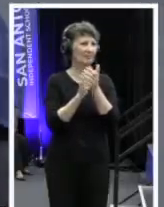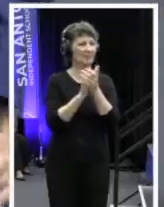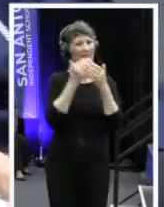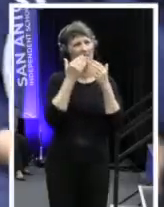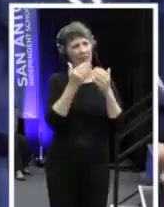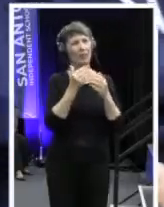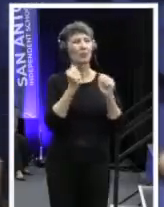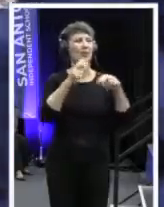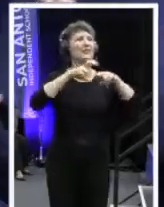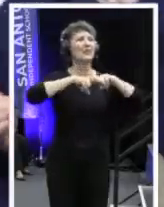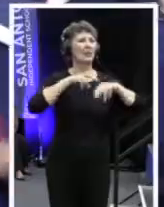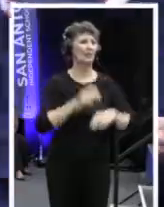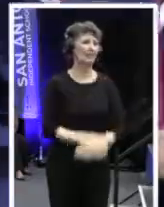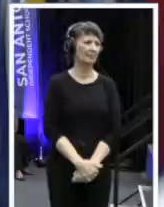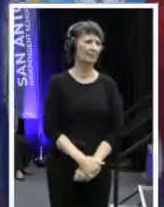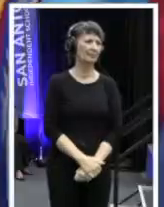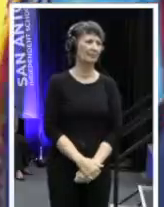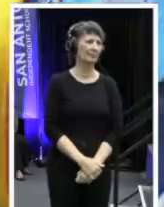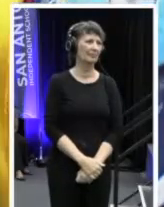Thank you. You may be seated.